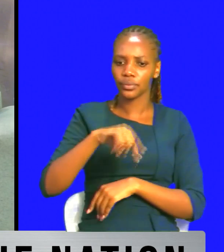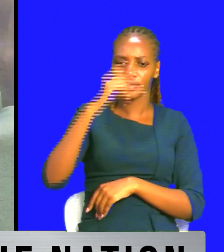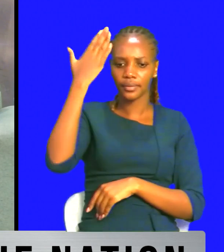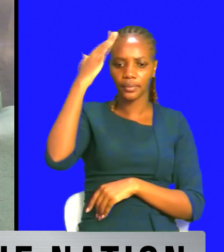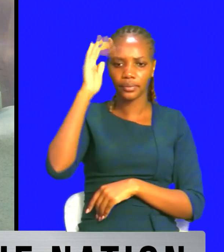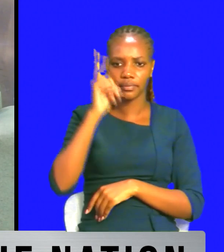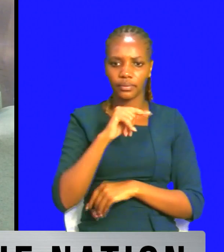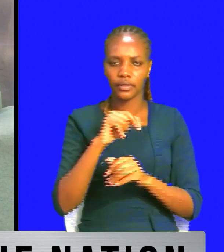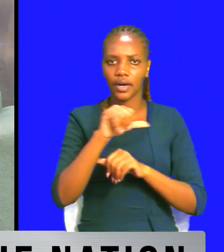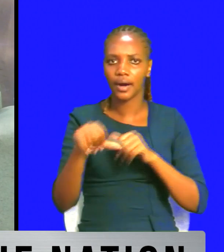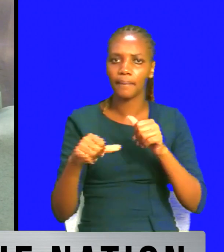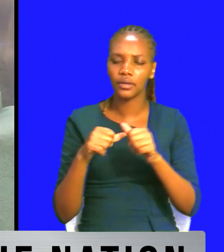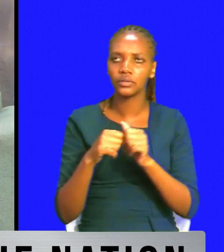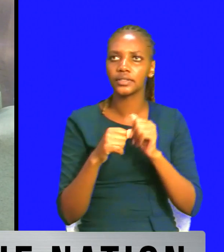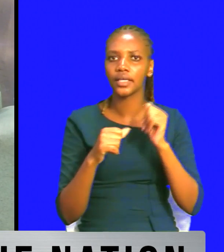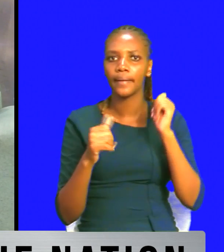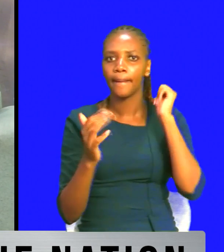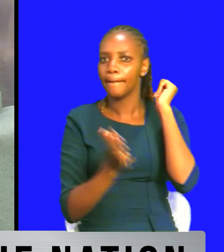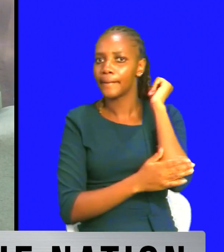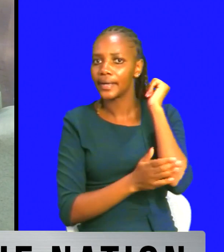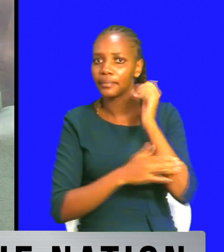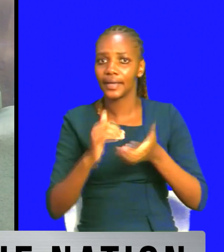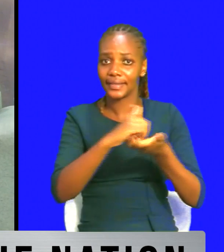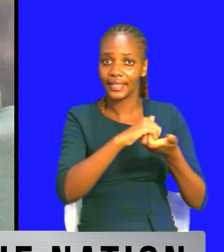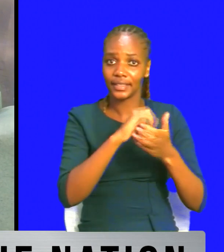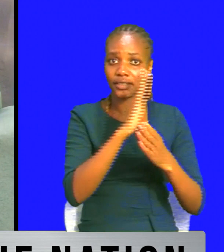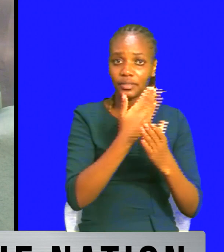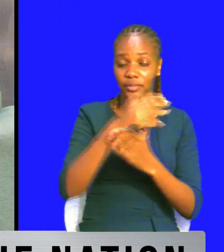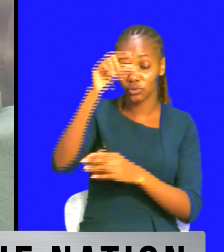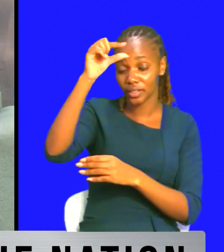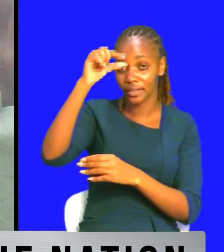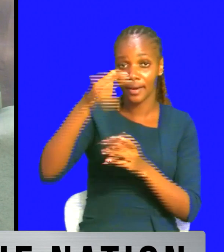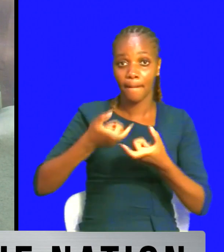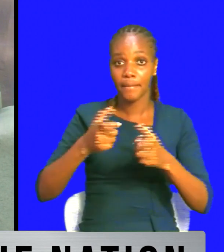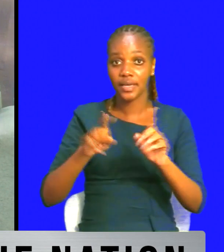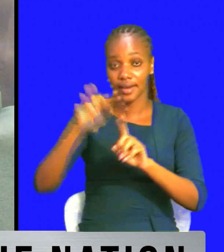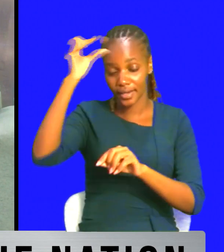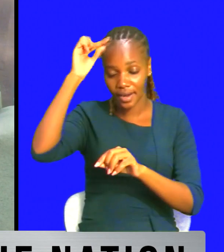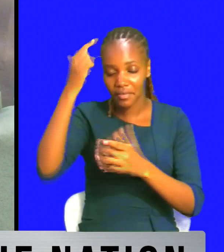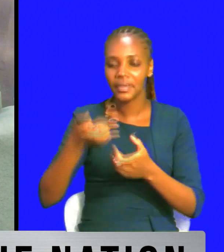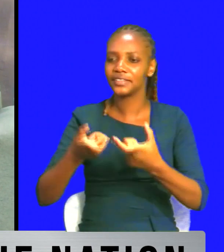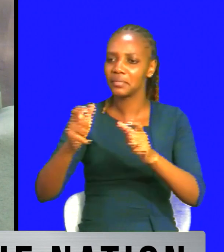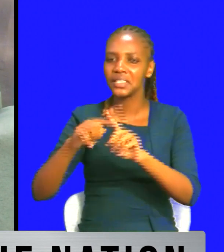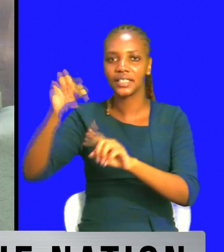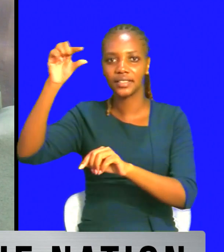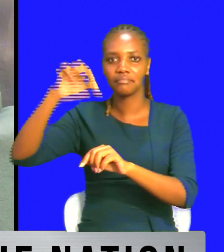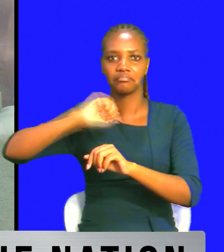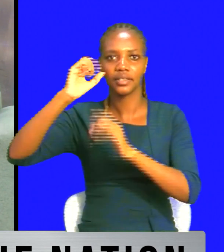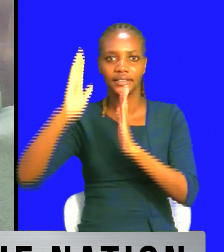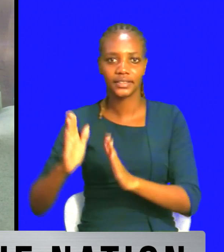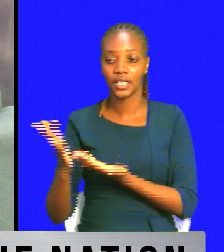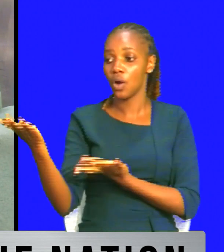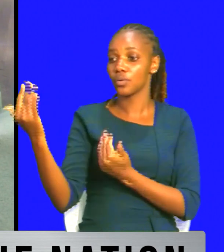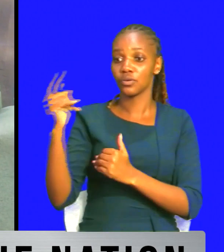a lot of bad engagements between media and government, so to speak, media and politicians. So we really hope that this doesn't